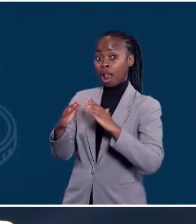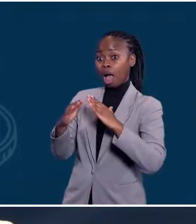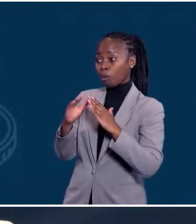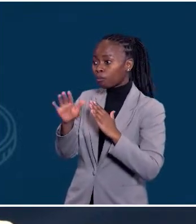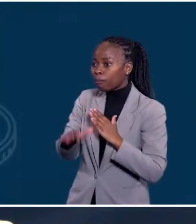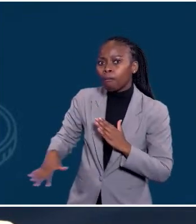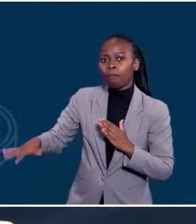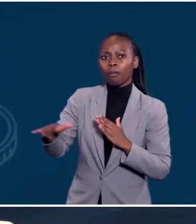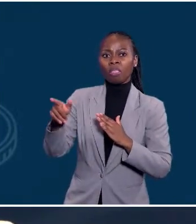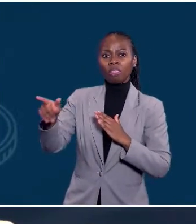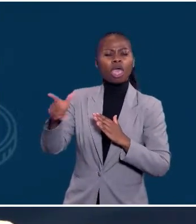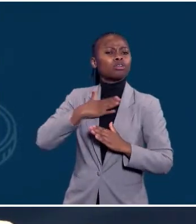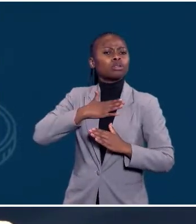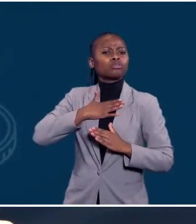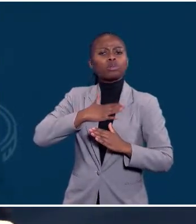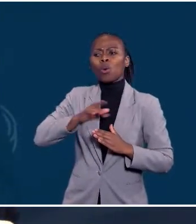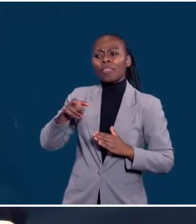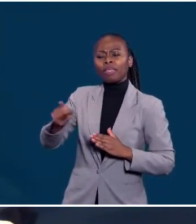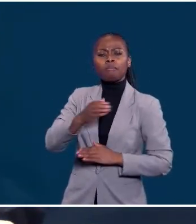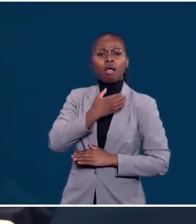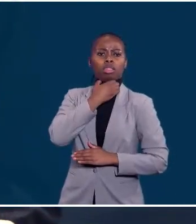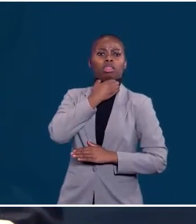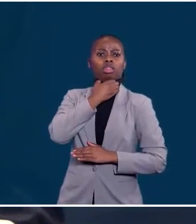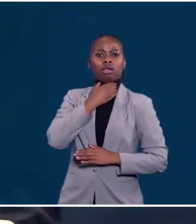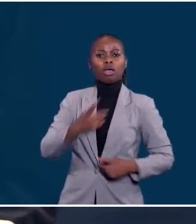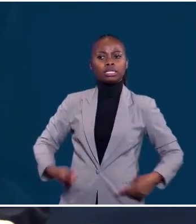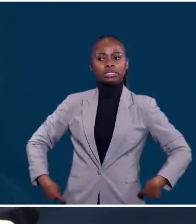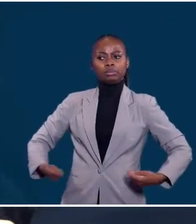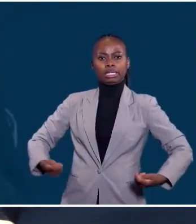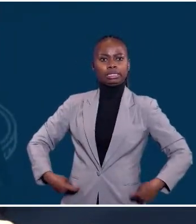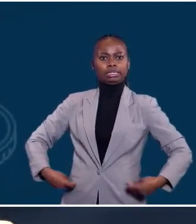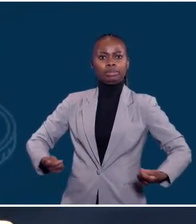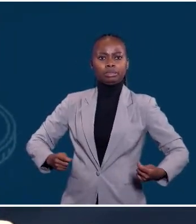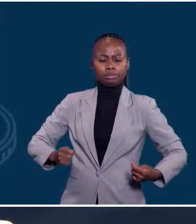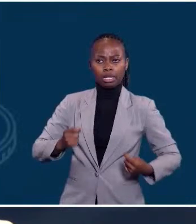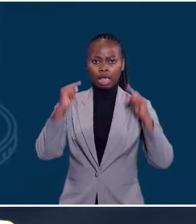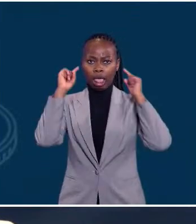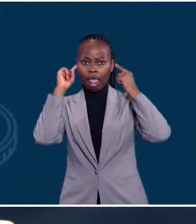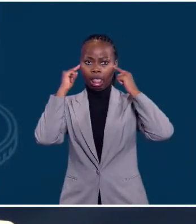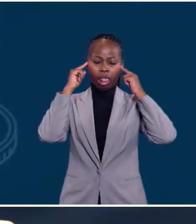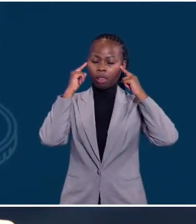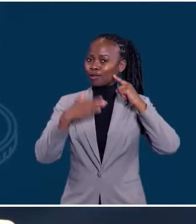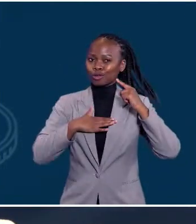making consumption on investment decisions. We are